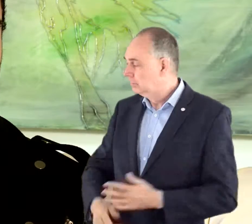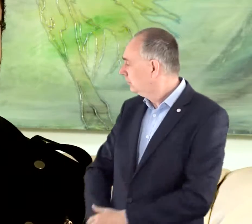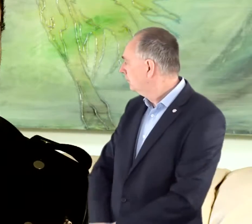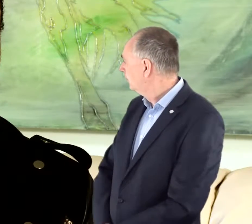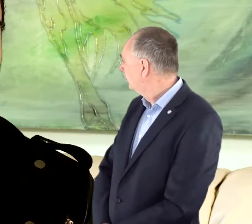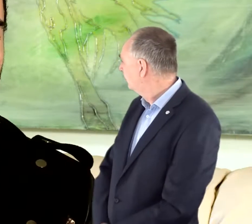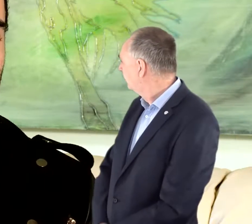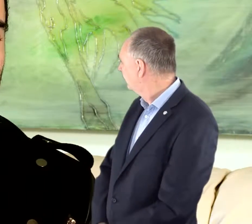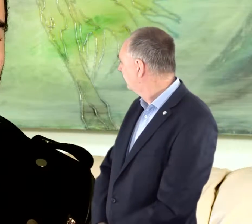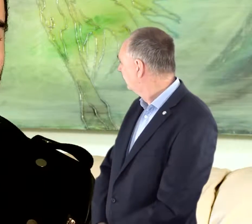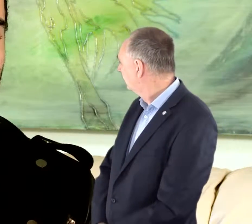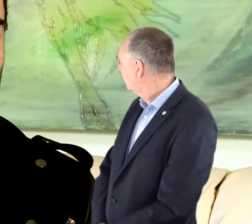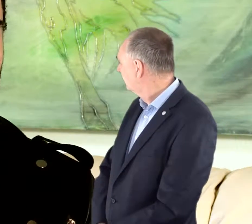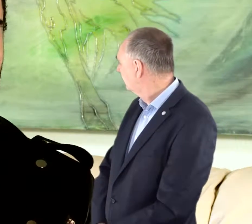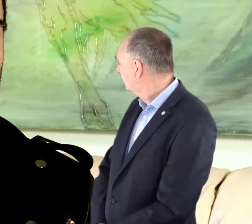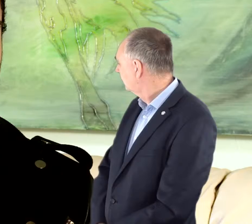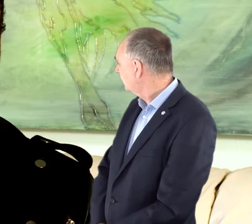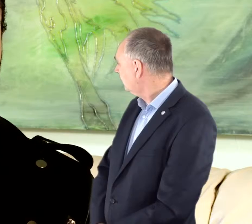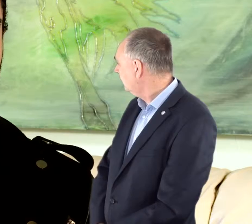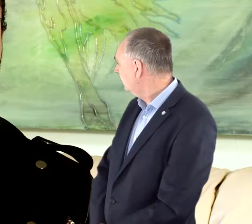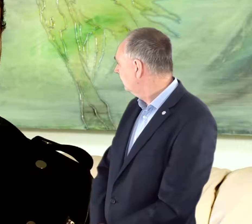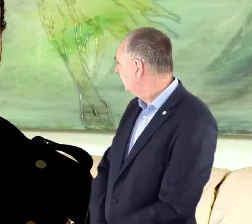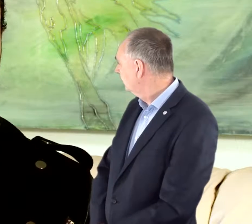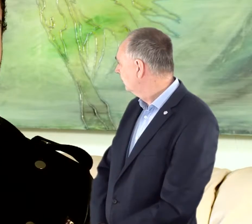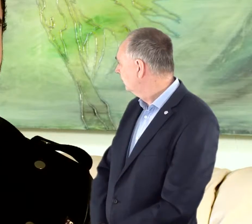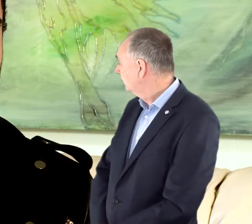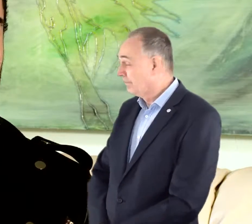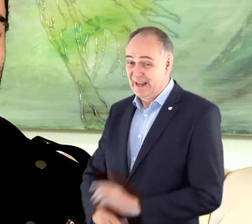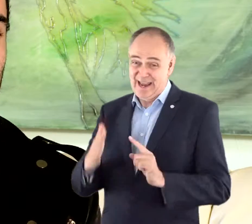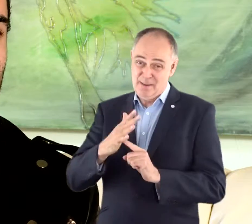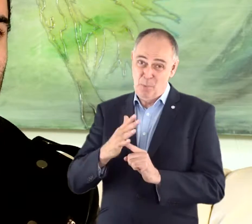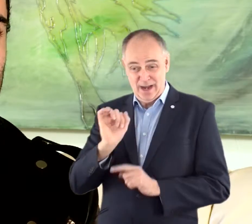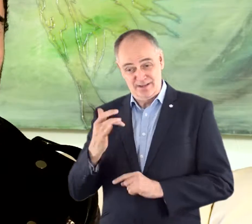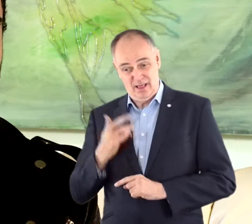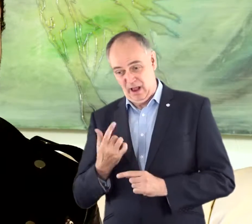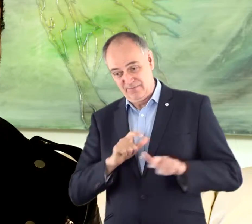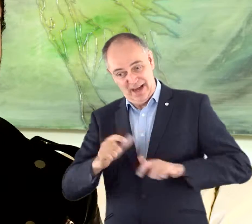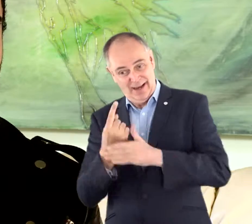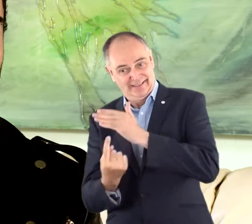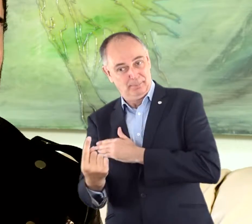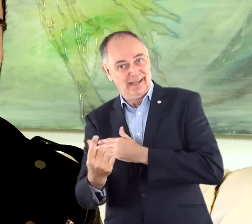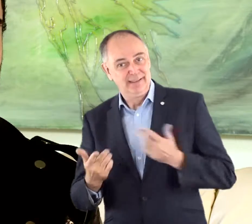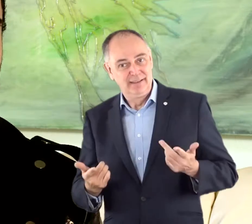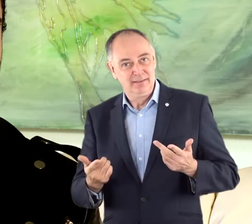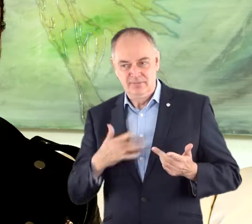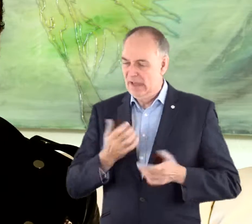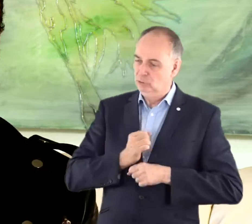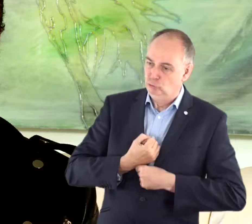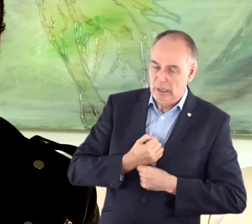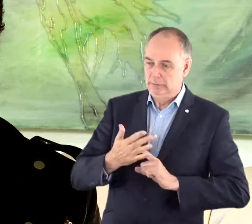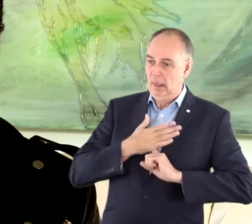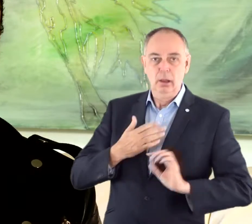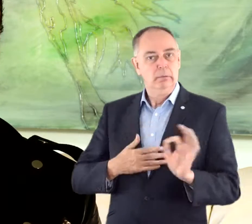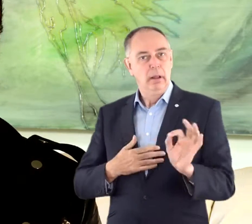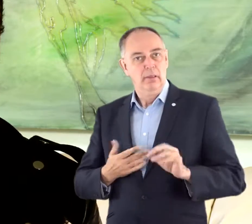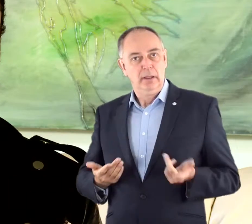his independence. I don't feel that it's a massive strain on me because he still can do what a lot of people can